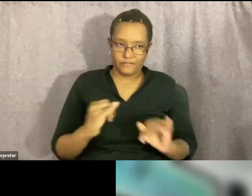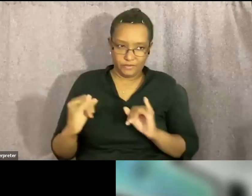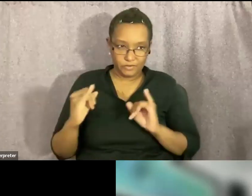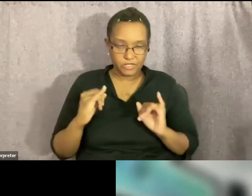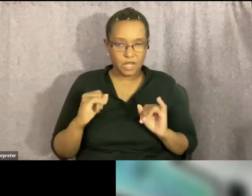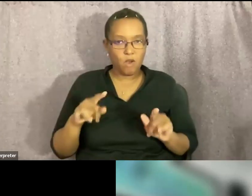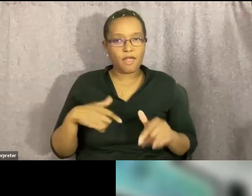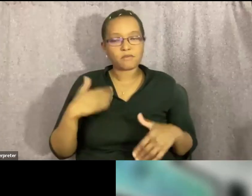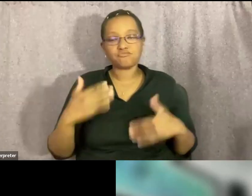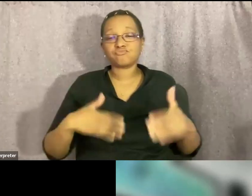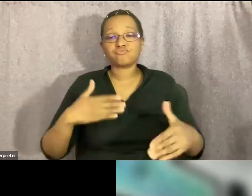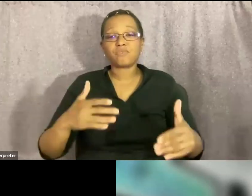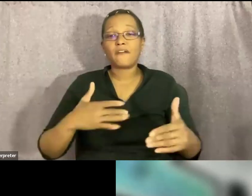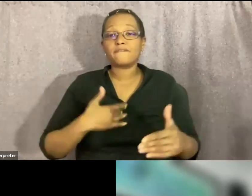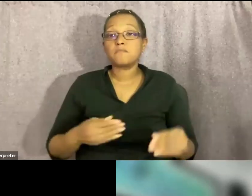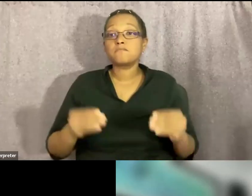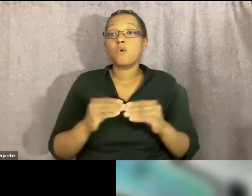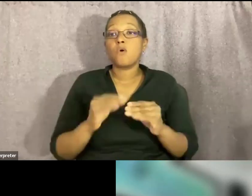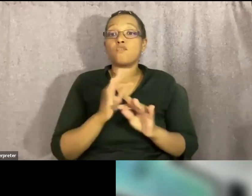you, Jamoke.